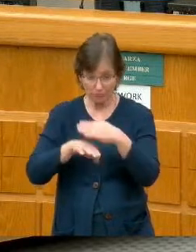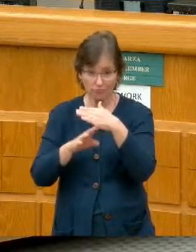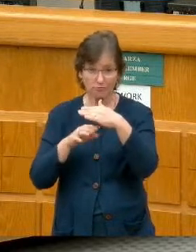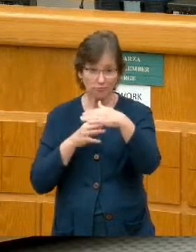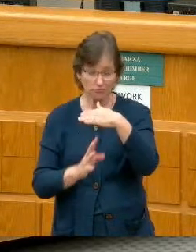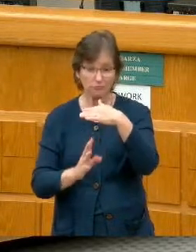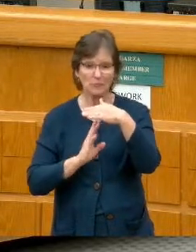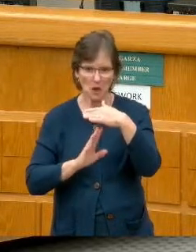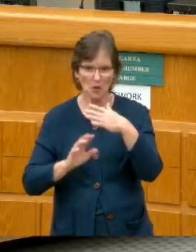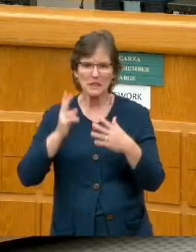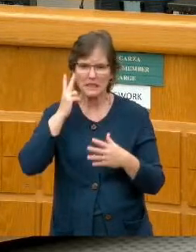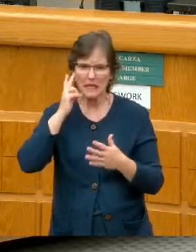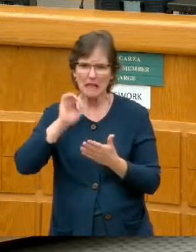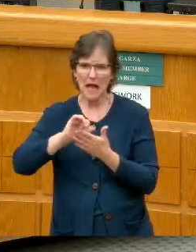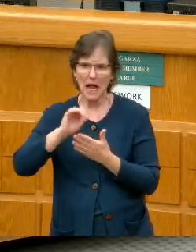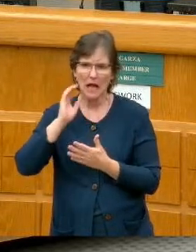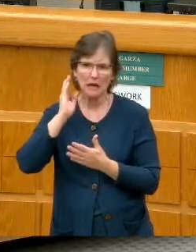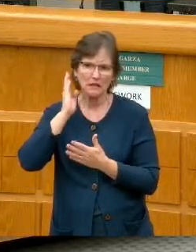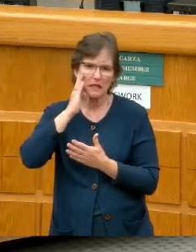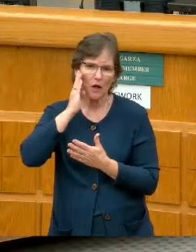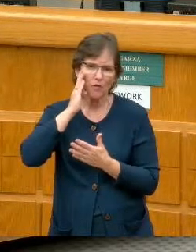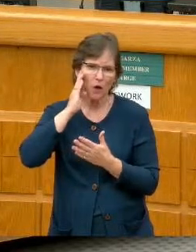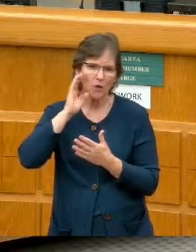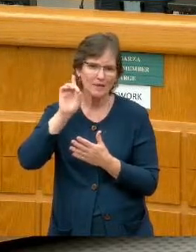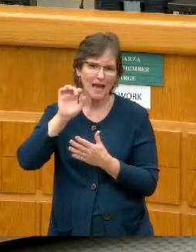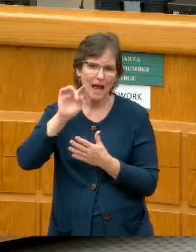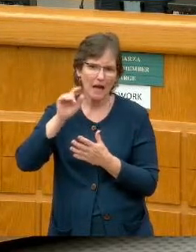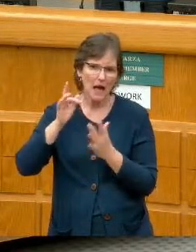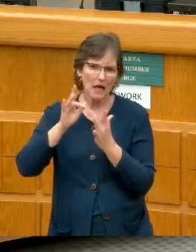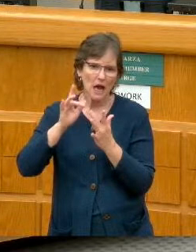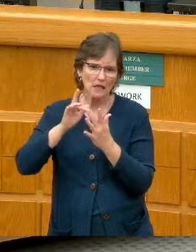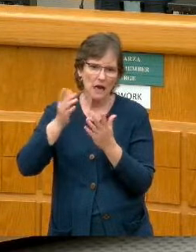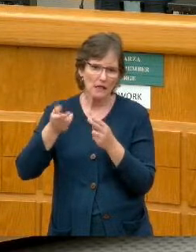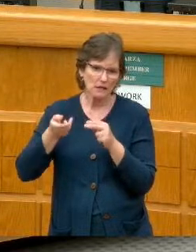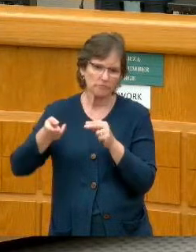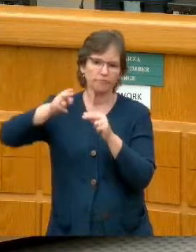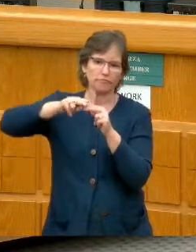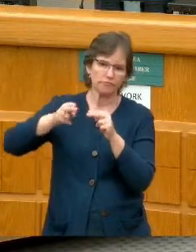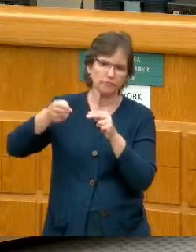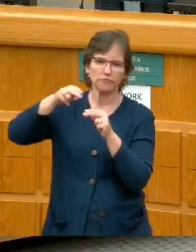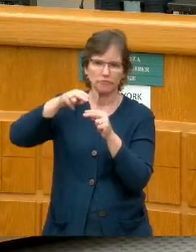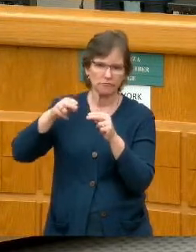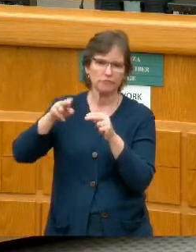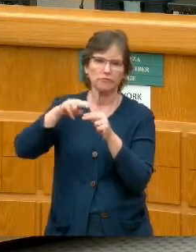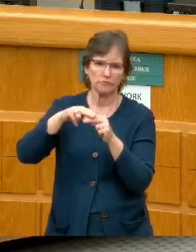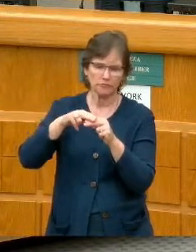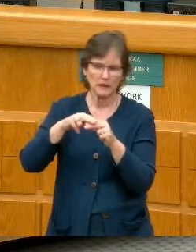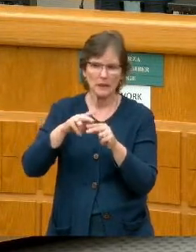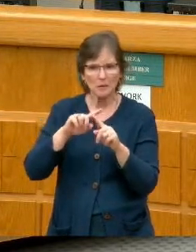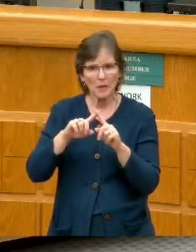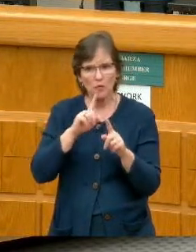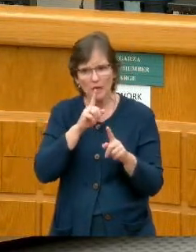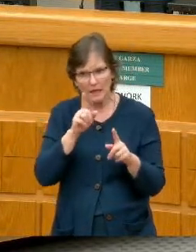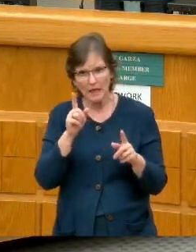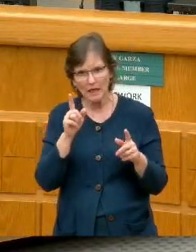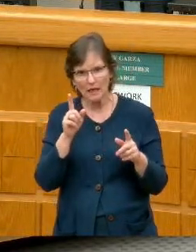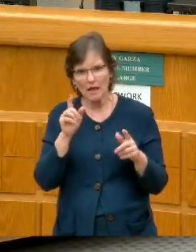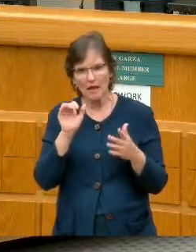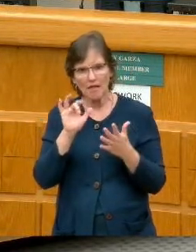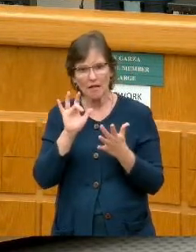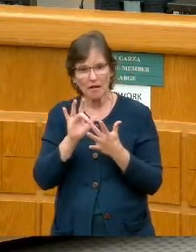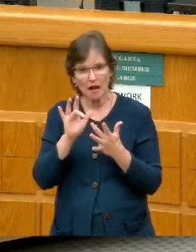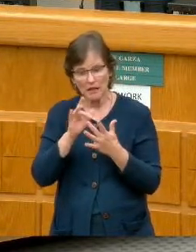slightly, and so we will track that. But right now, the encounters have almost never looked better for us, except during